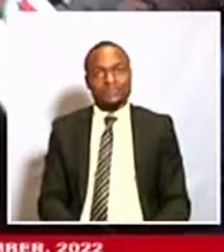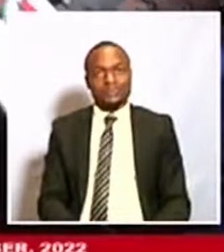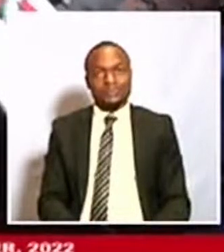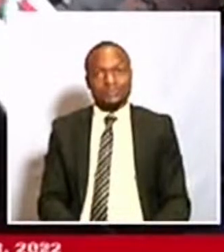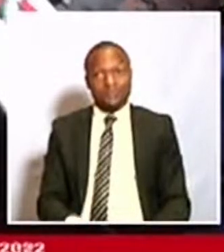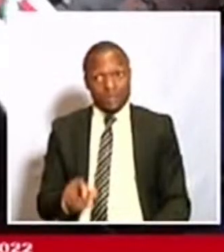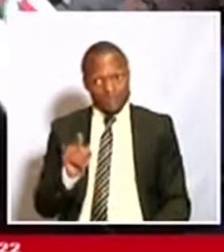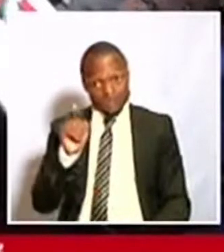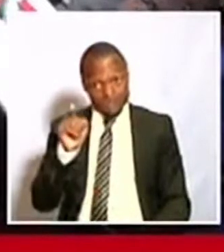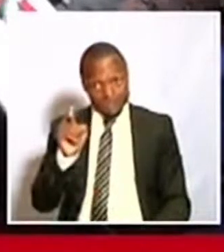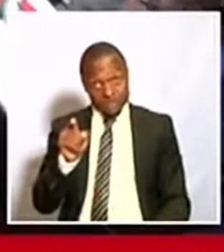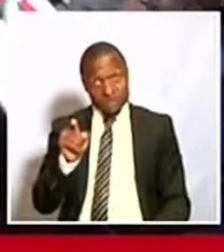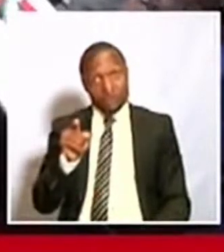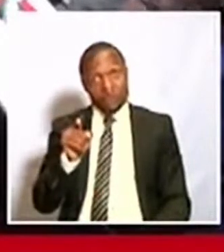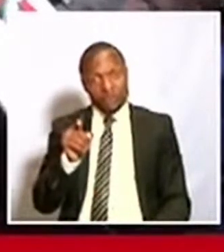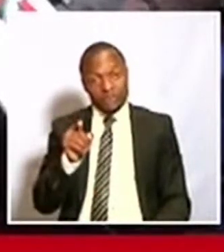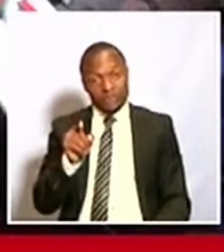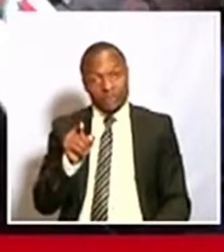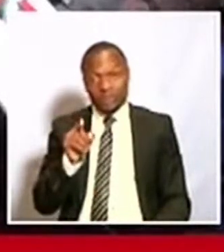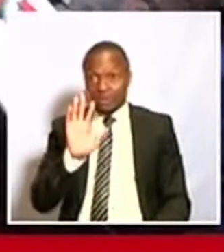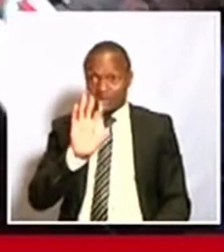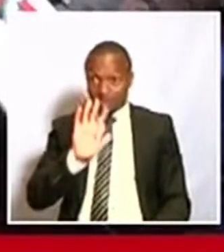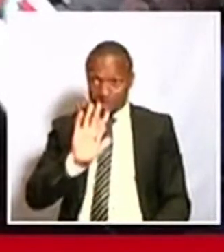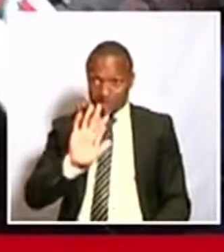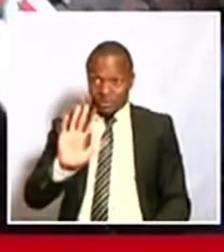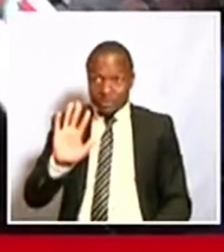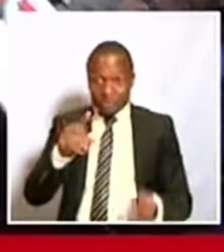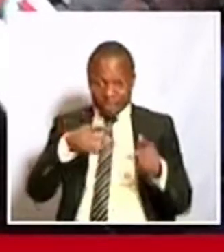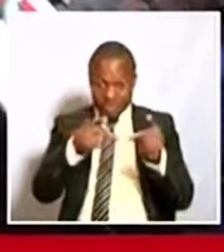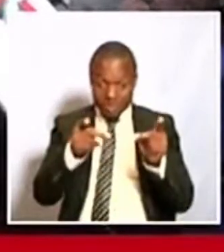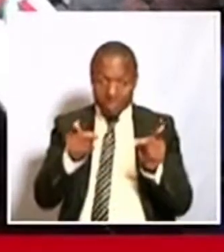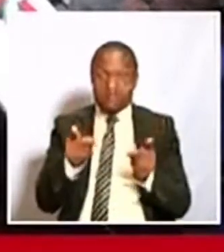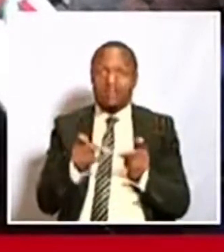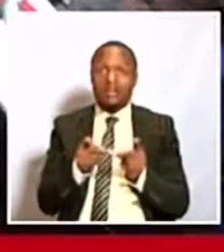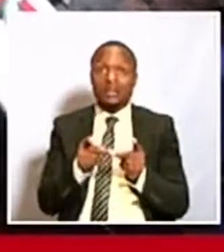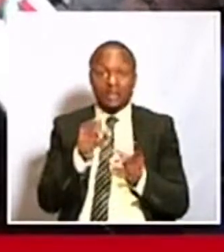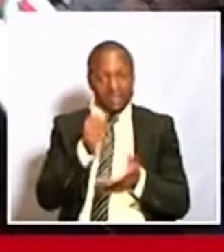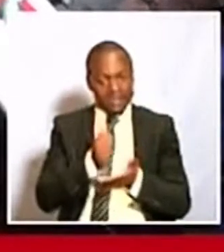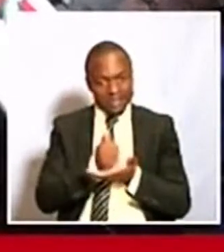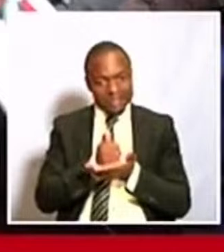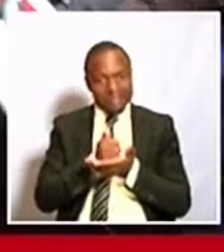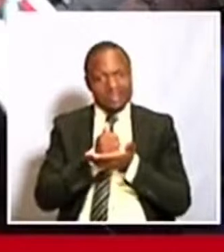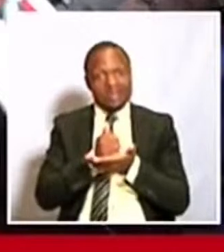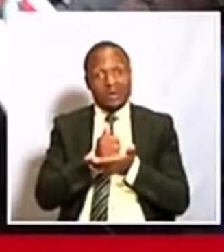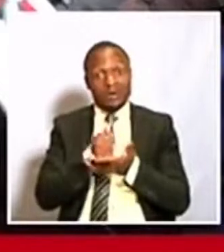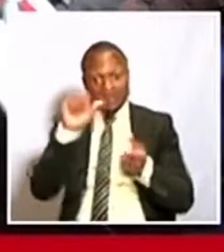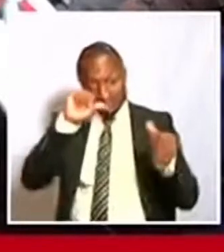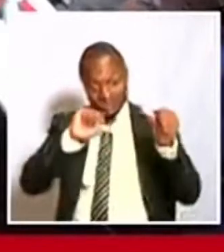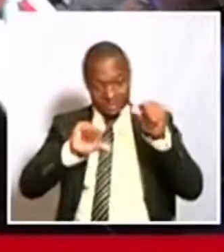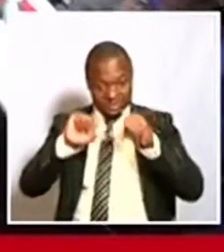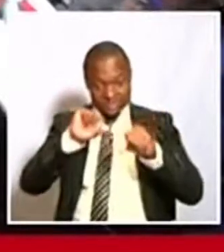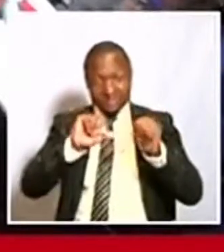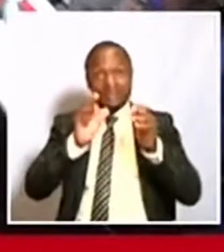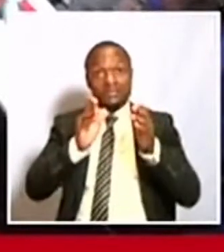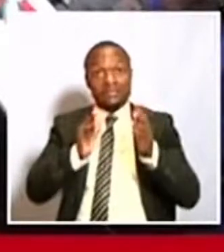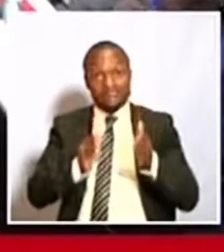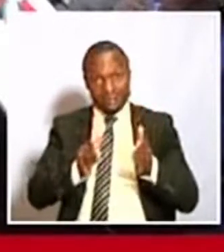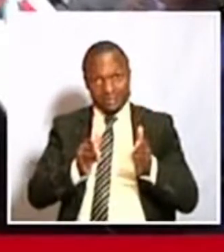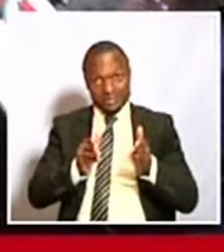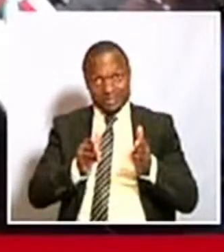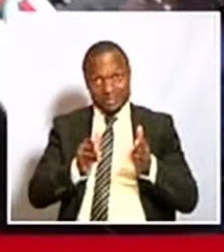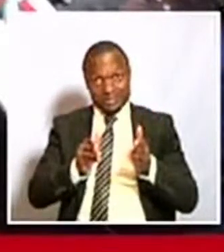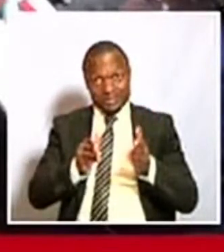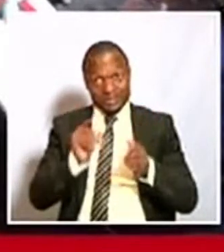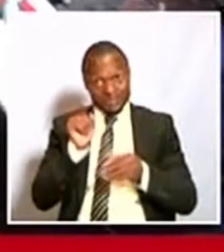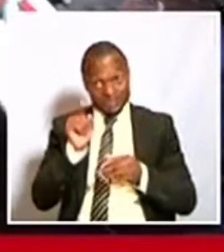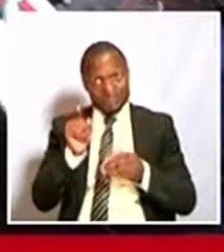I wanted to look to answer Your on the position, issue sir? of Your Assistant position? Internal Auditor. So that they, okay. Yes. Go ahead. I